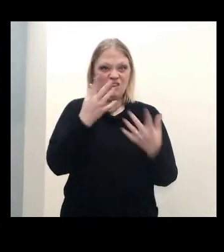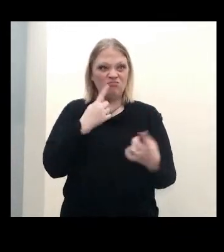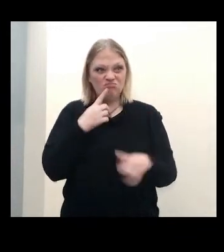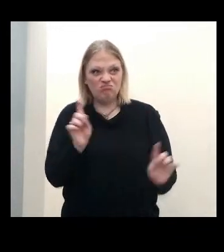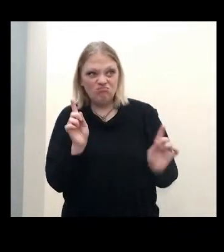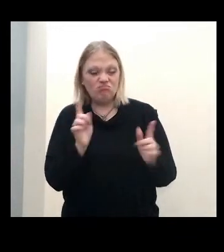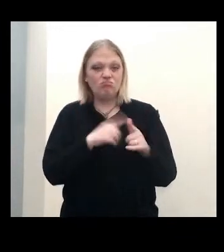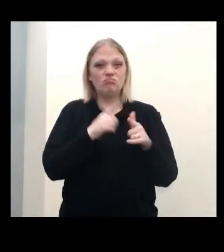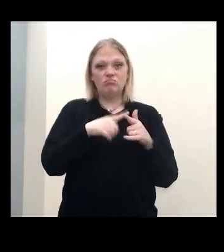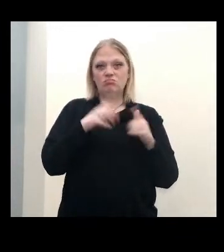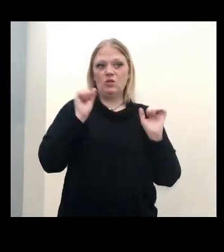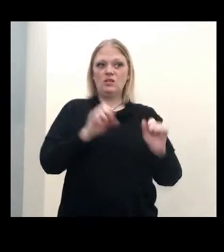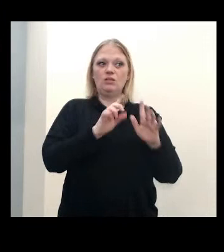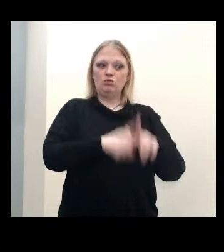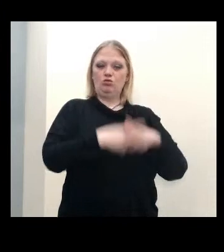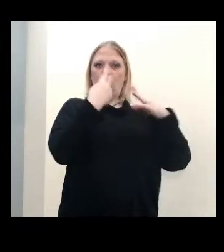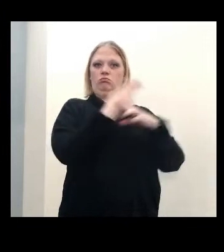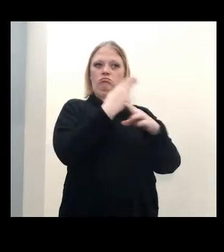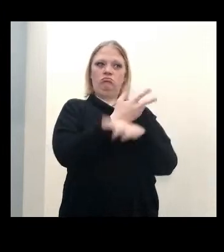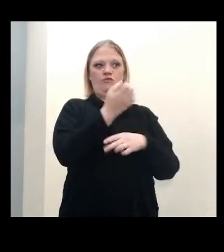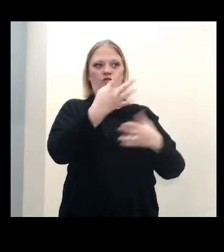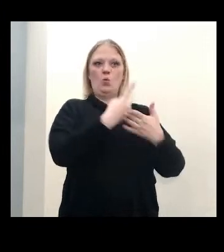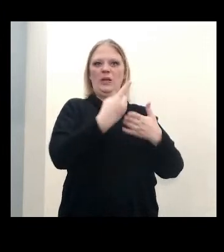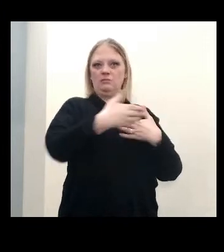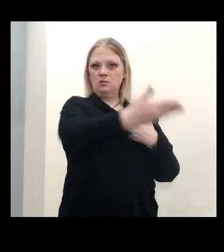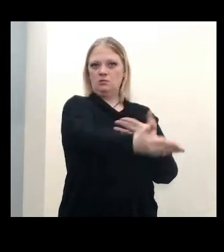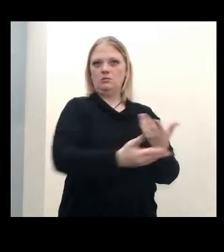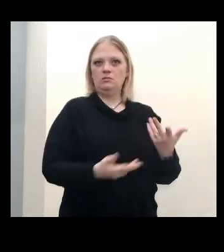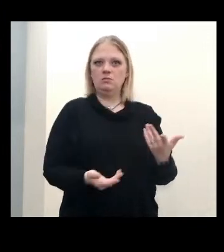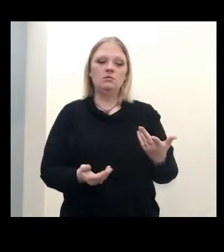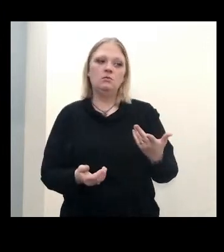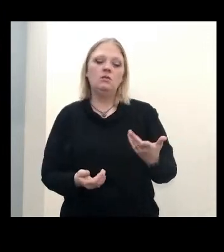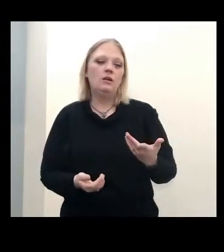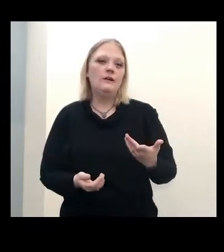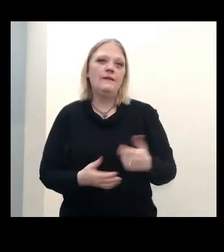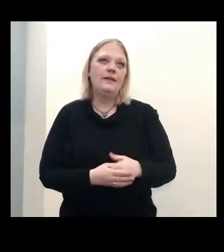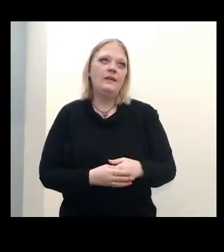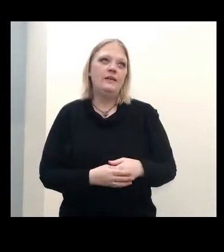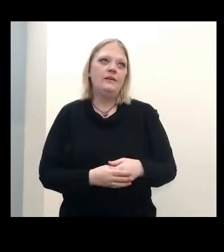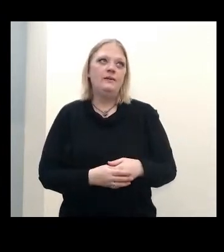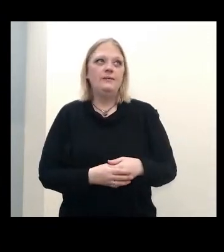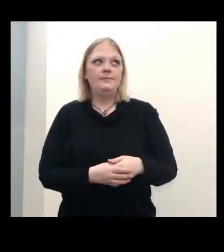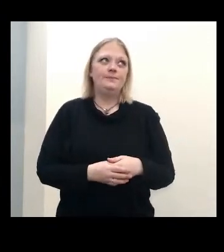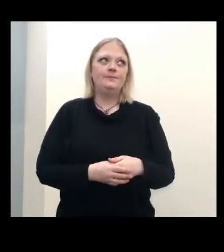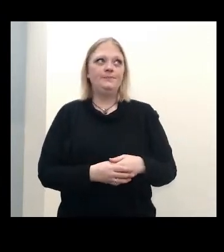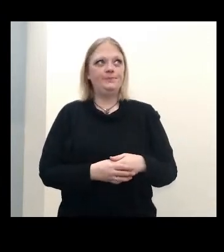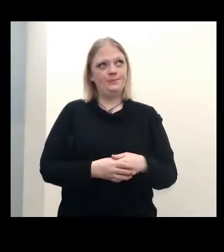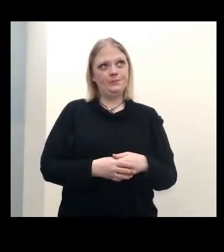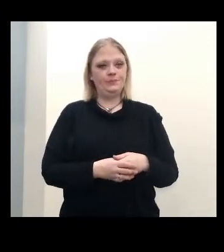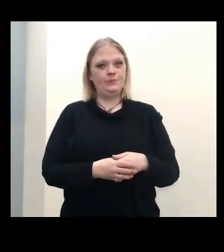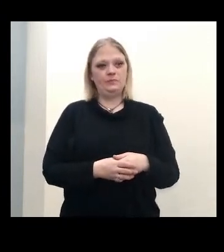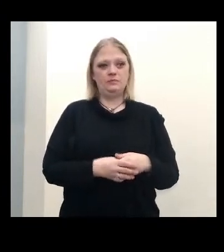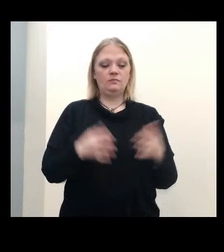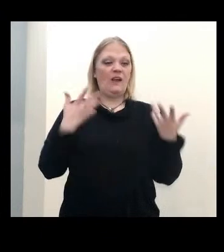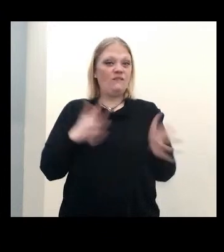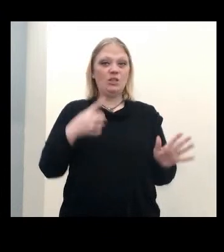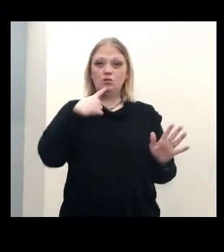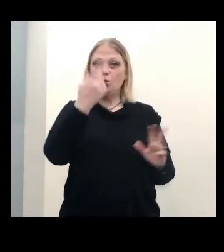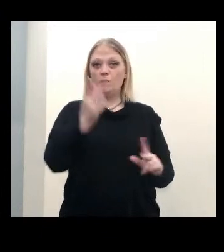we'll be able to implement that in the next couple of weeks. It's not, the way this is working, and I told